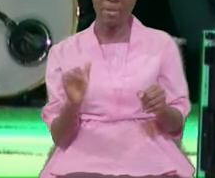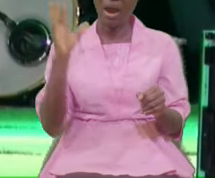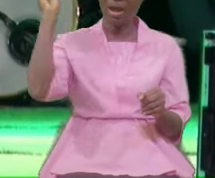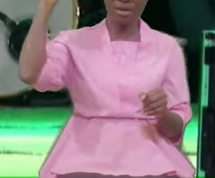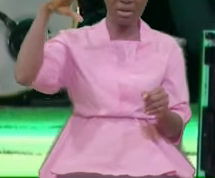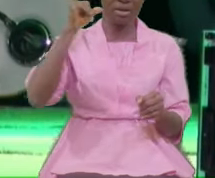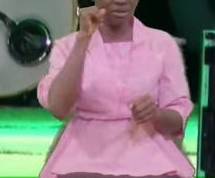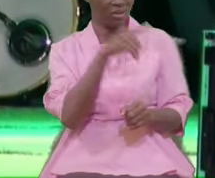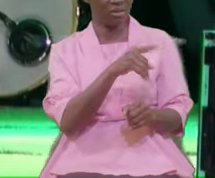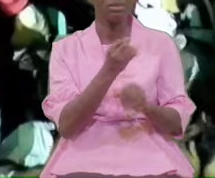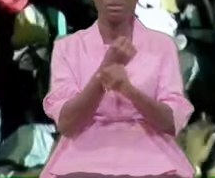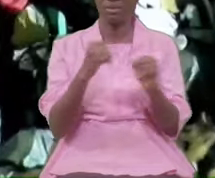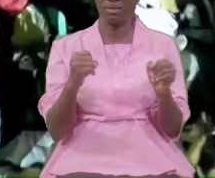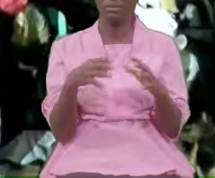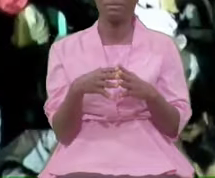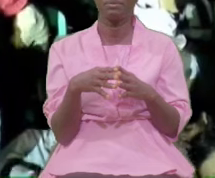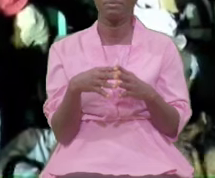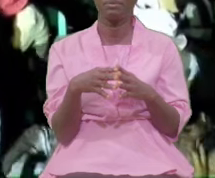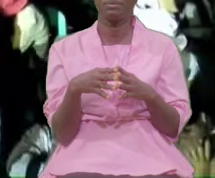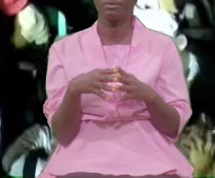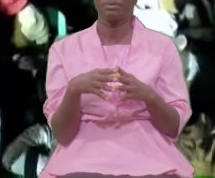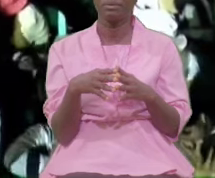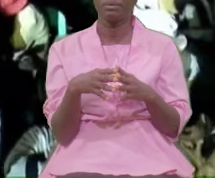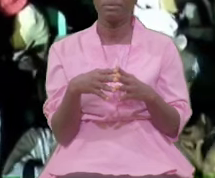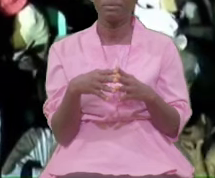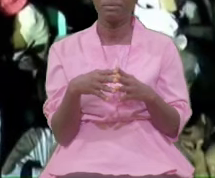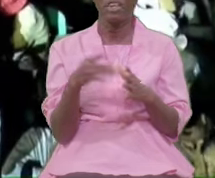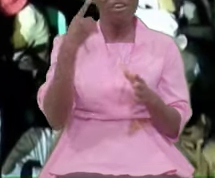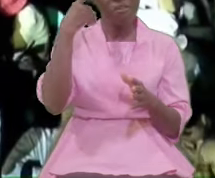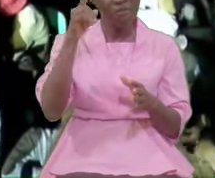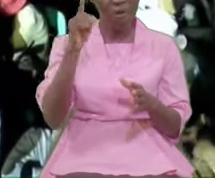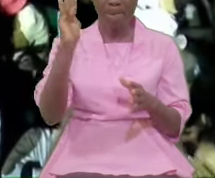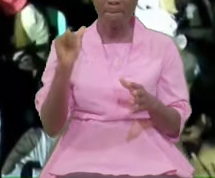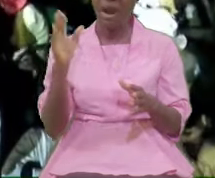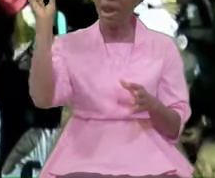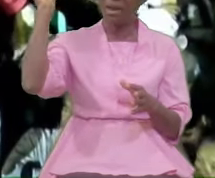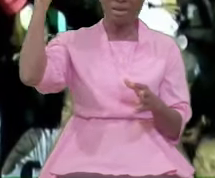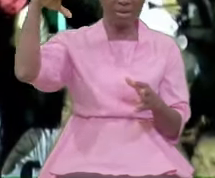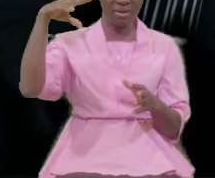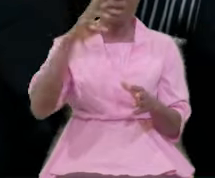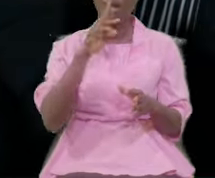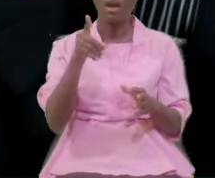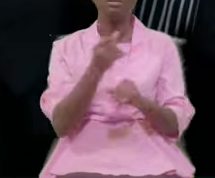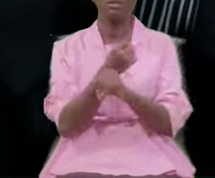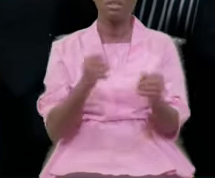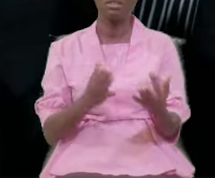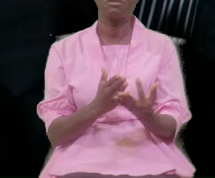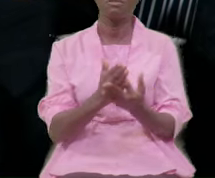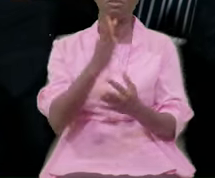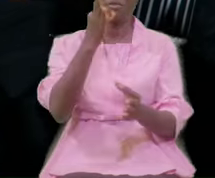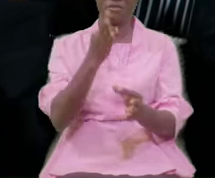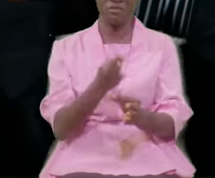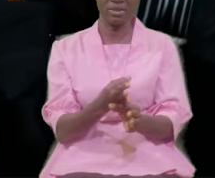gra grasya naluwas ka for by Grace are you sa pag sa grasya sa Diyos naluwas ka